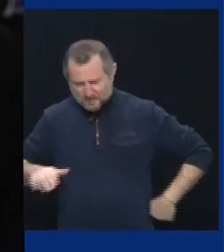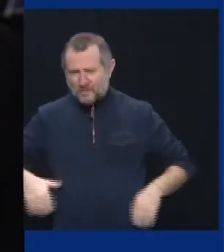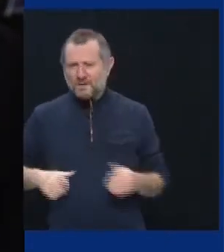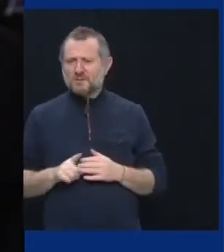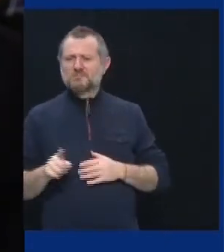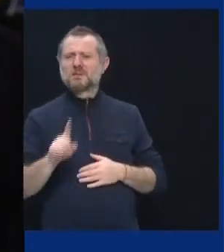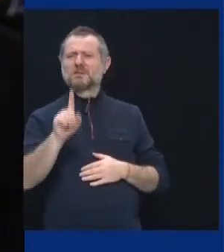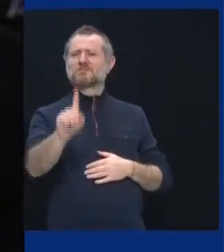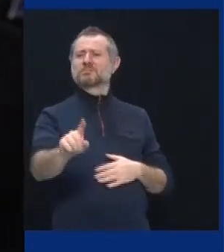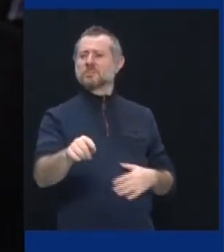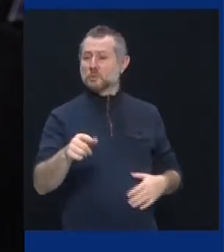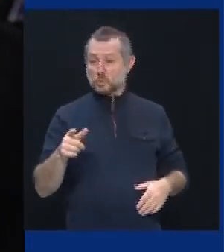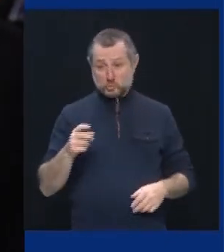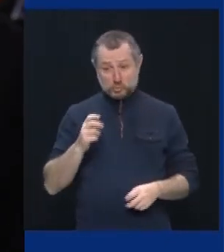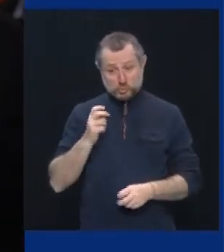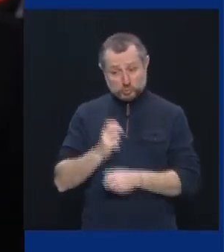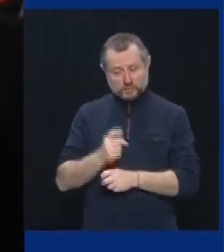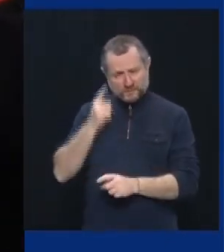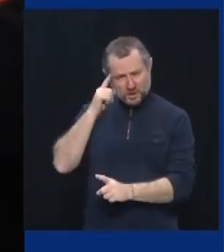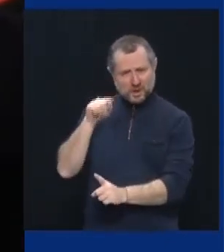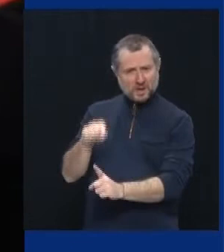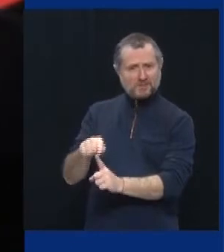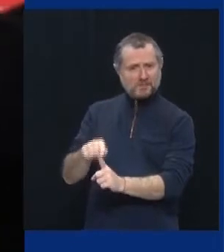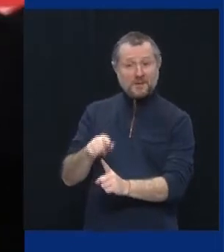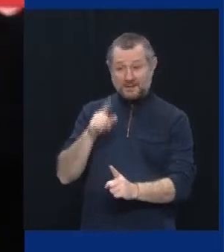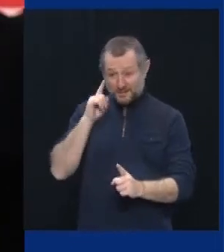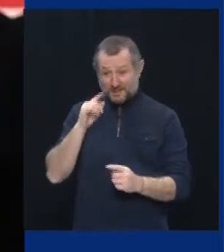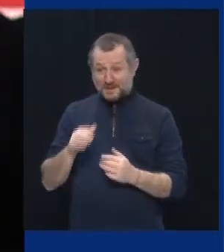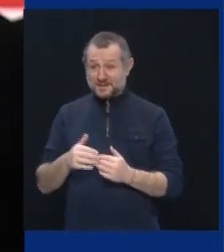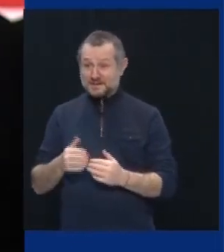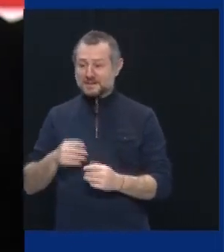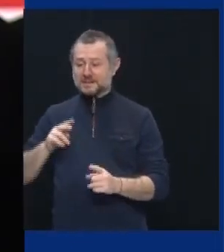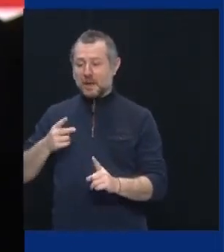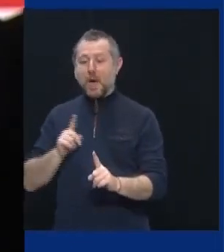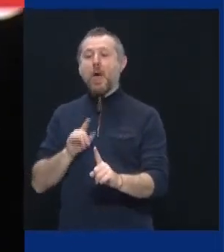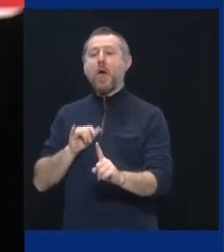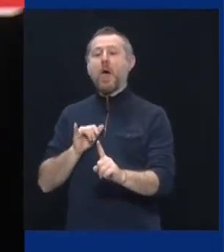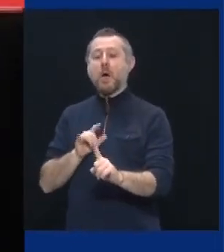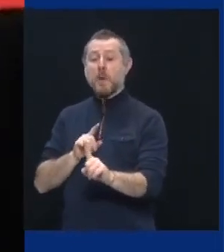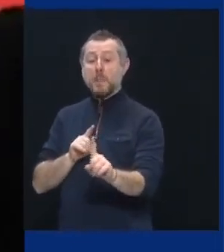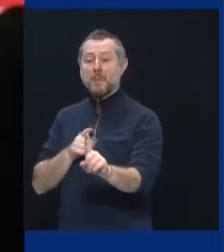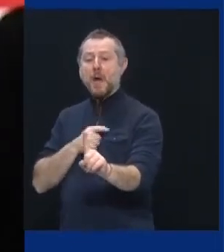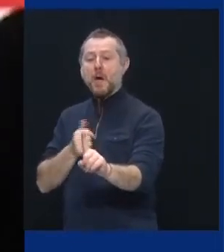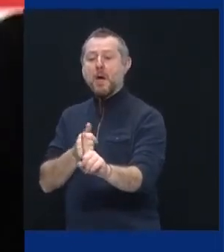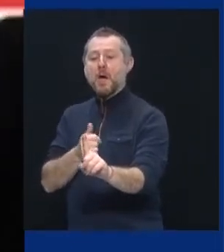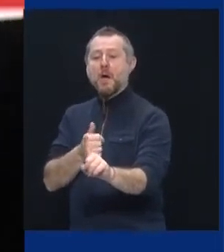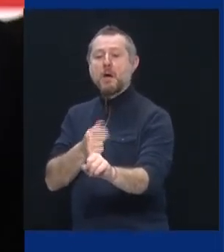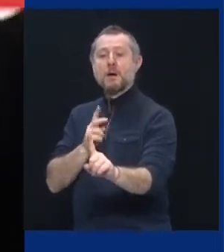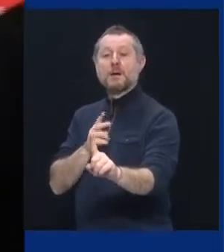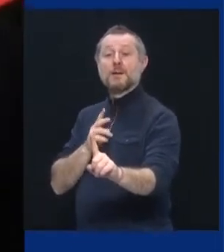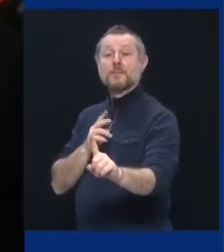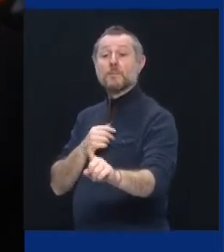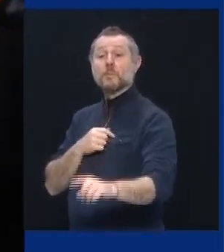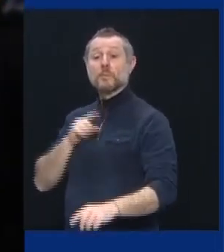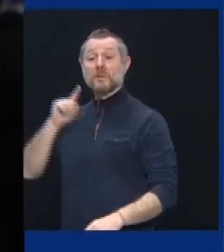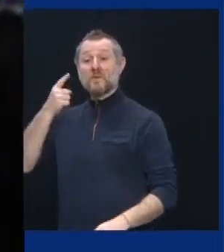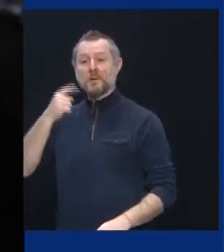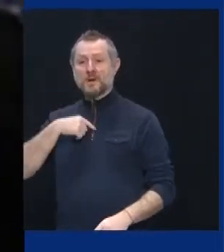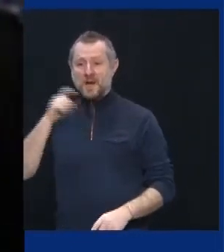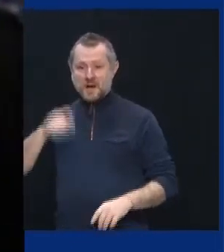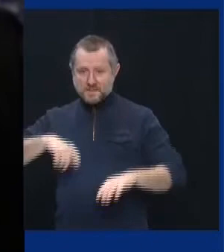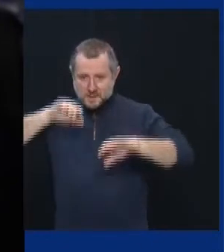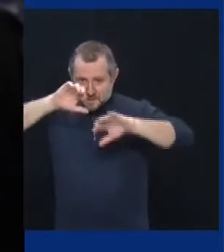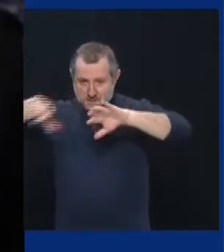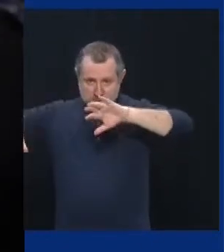walking second. That's right. It's the person who goes first that gets all the branches and all the